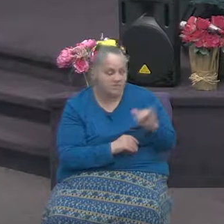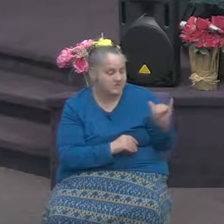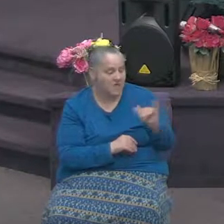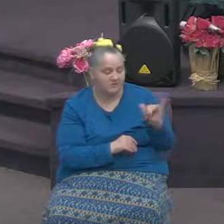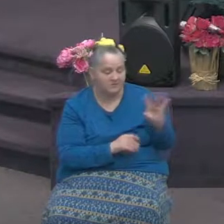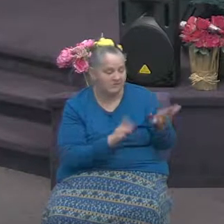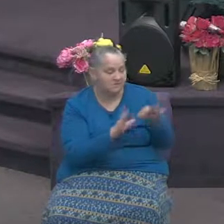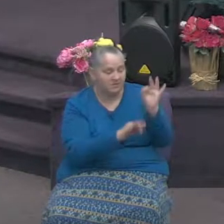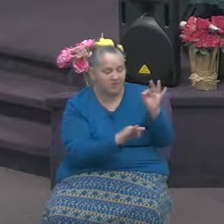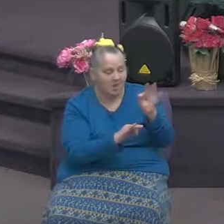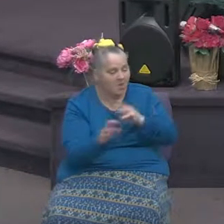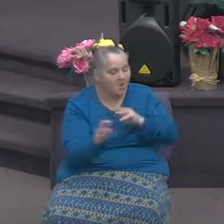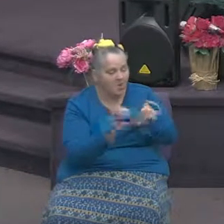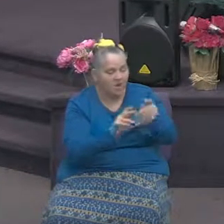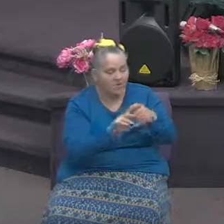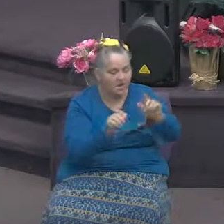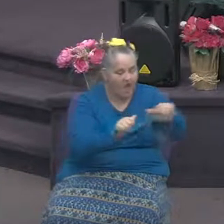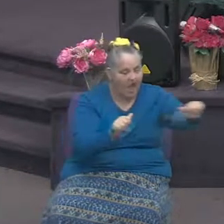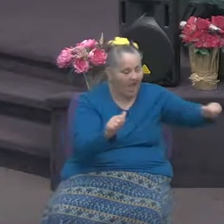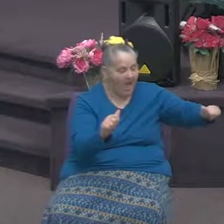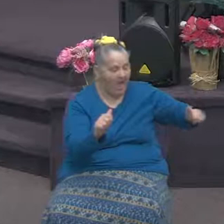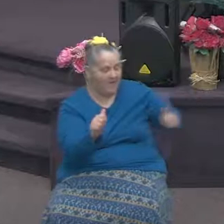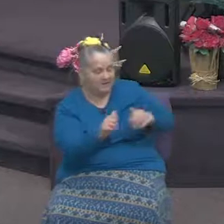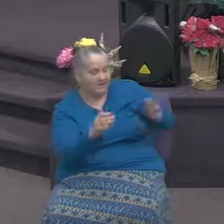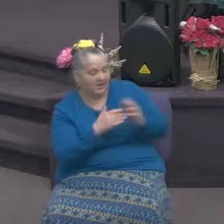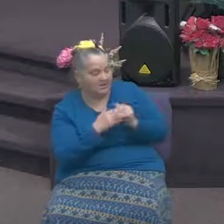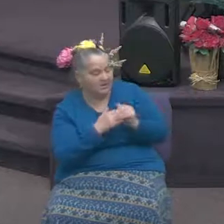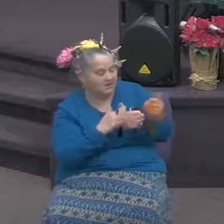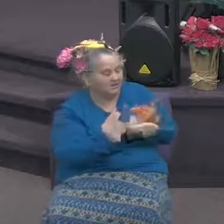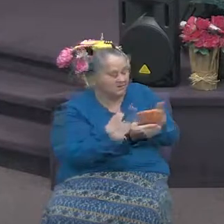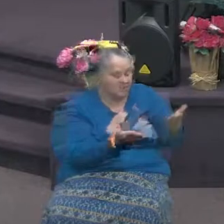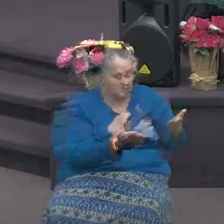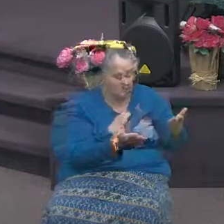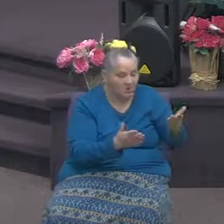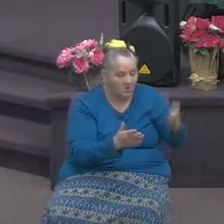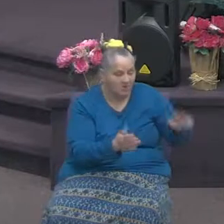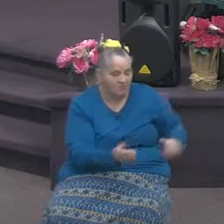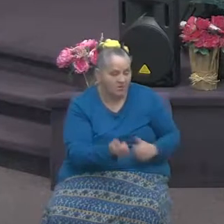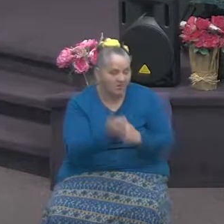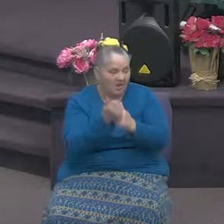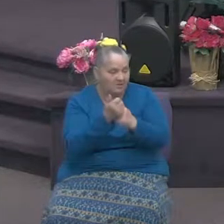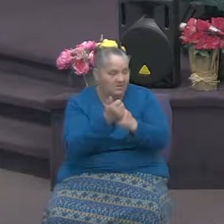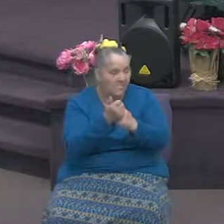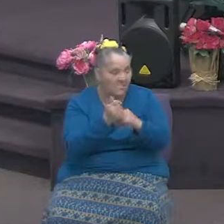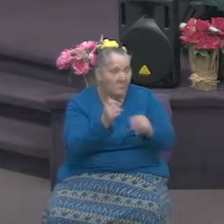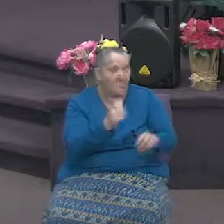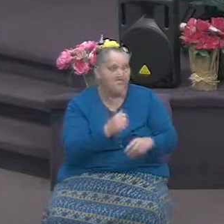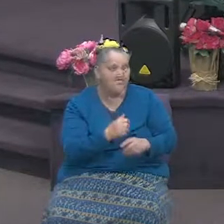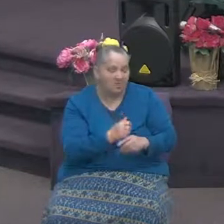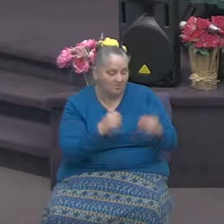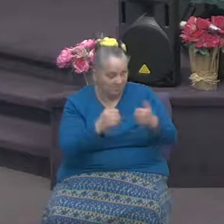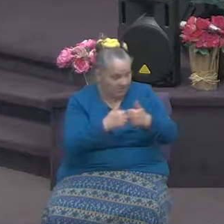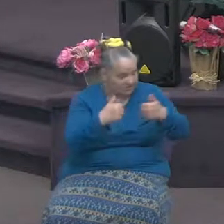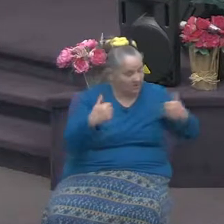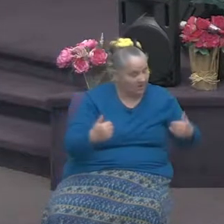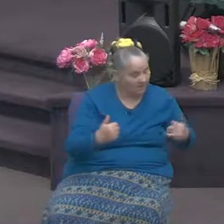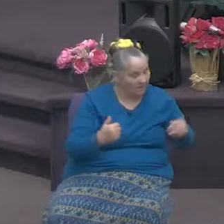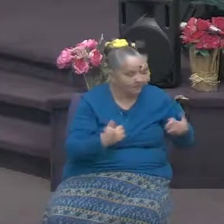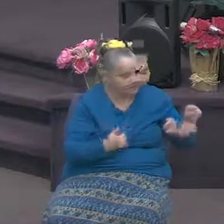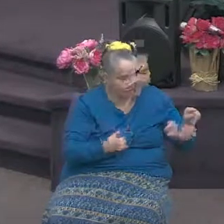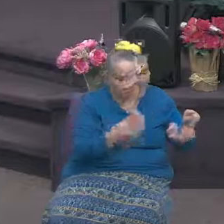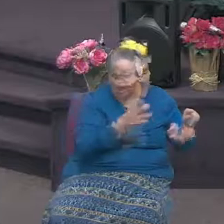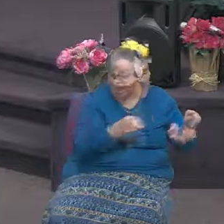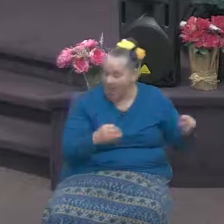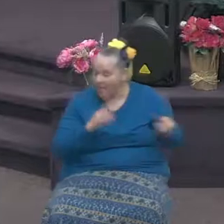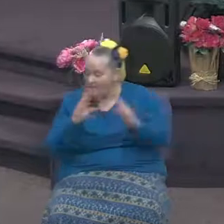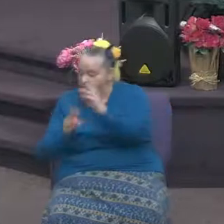that spirit that moved from behind them to leading them to the back of protection. There is supposed to be separation from you